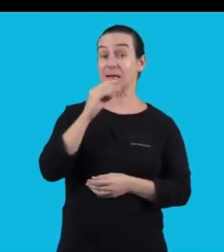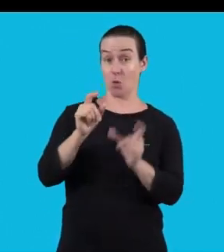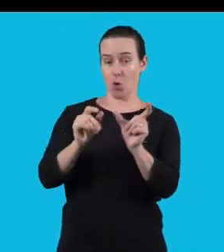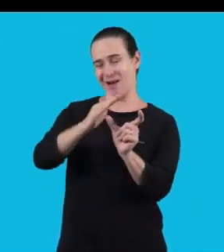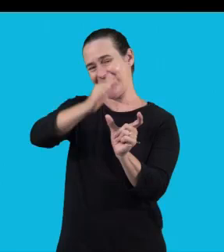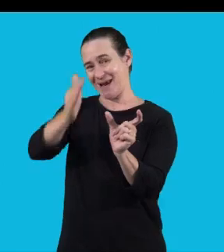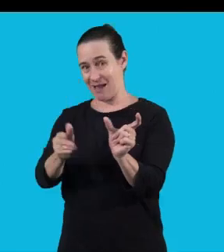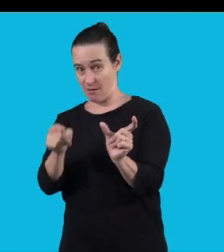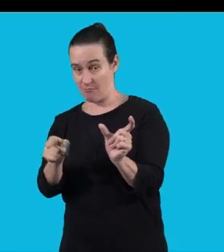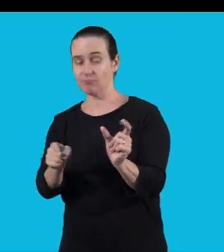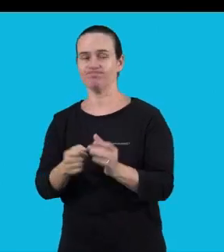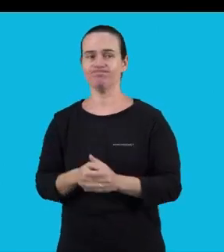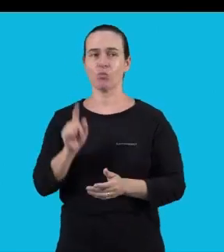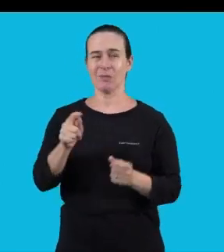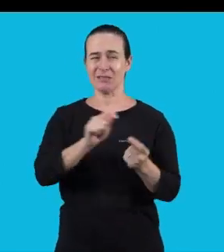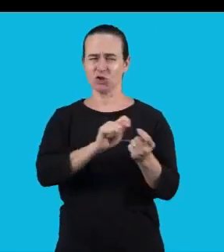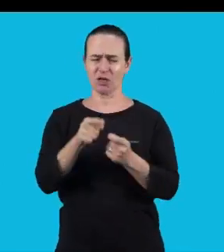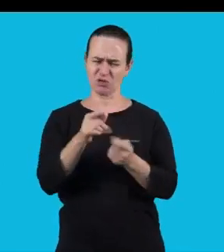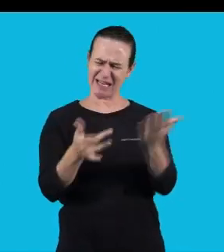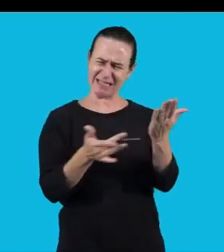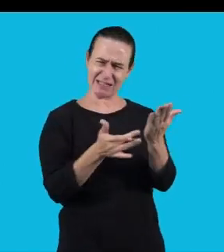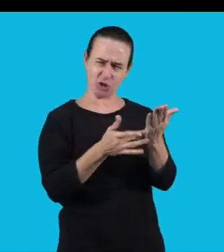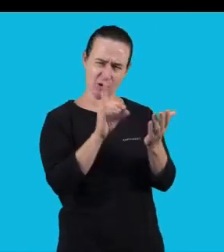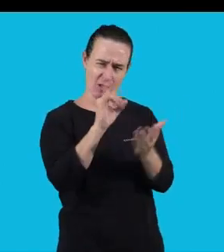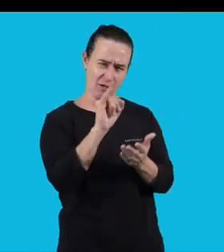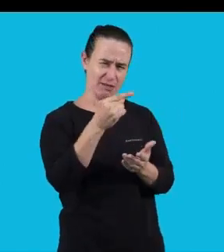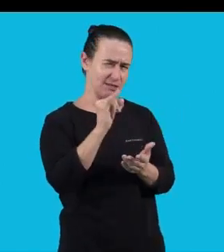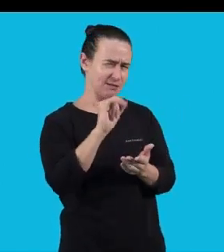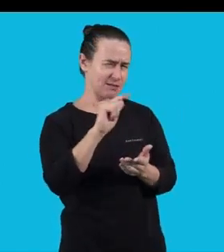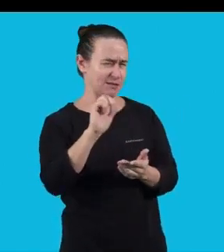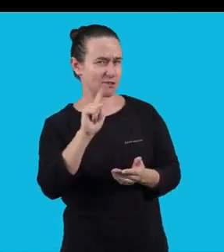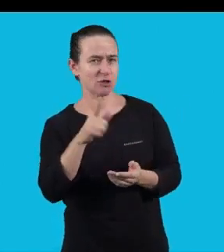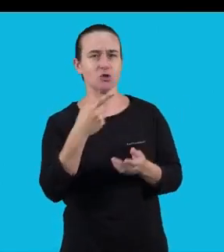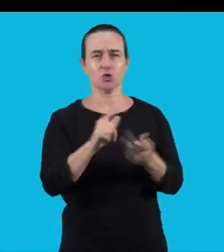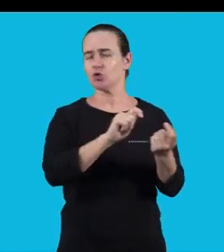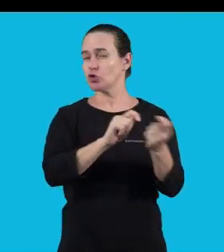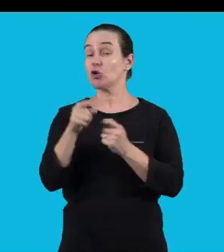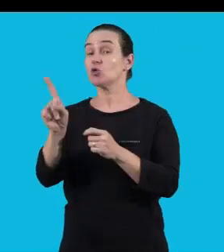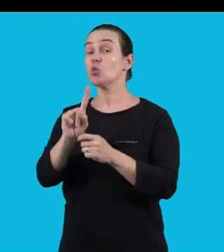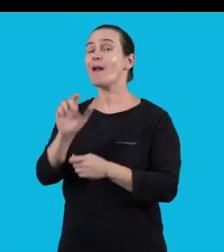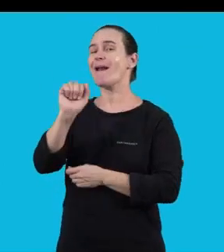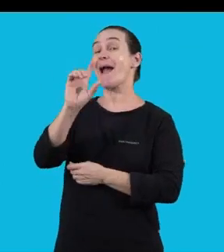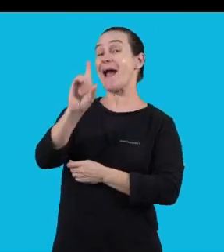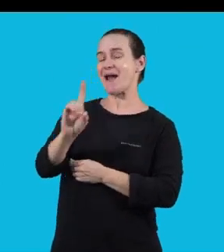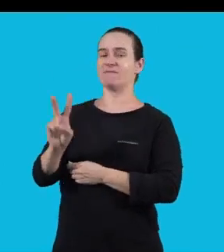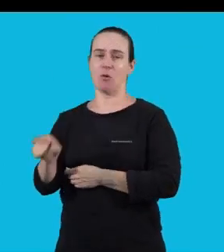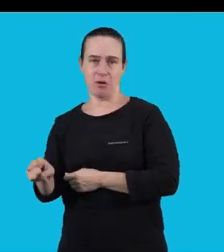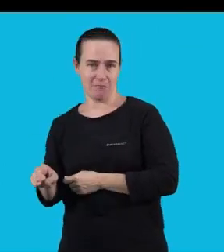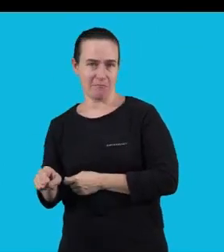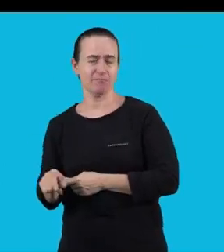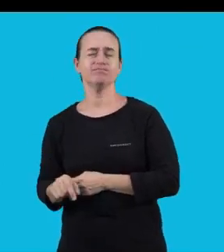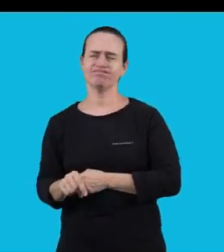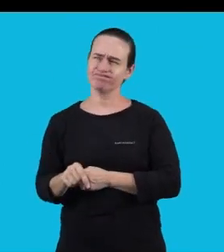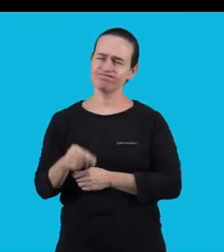the end of the word, change the word digital in line 3 to an adverb. So using